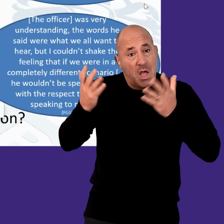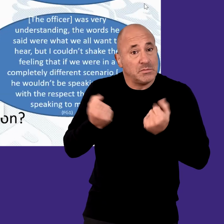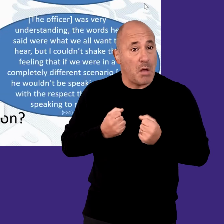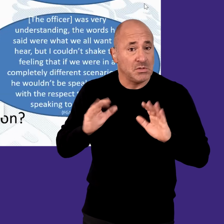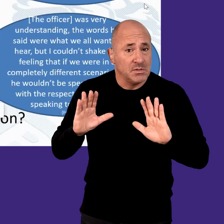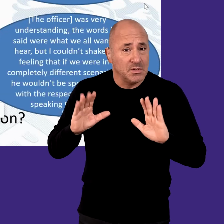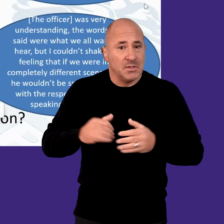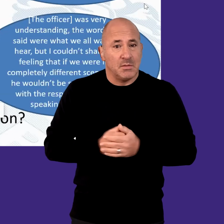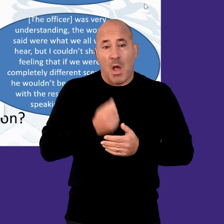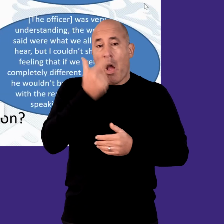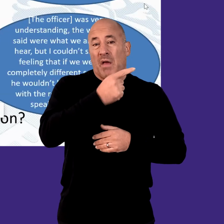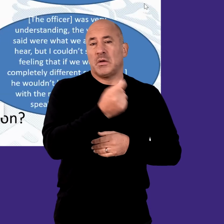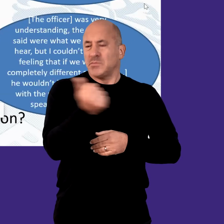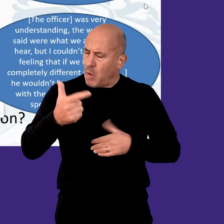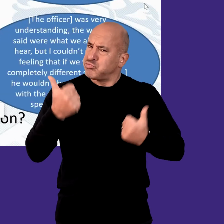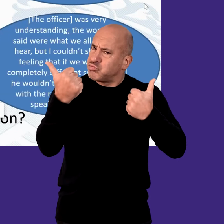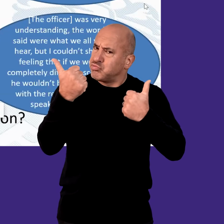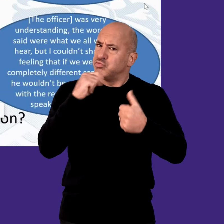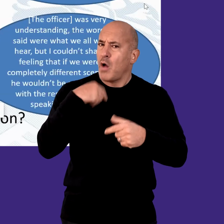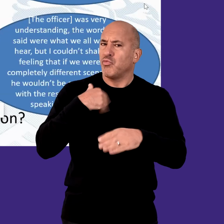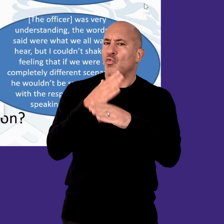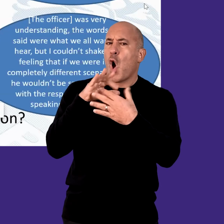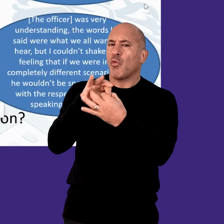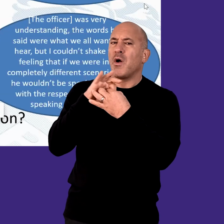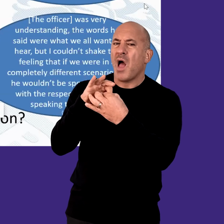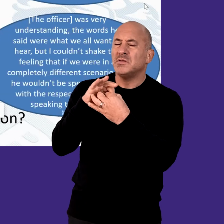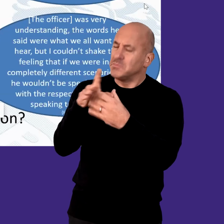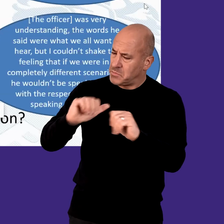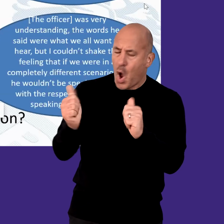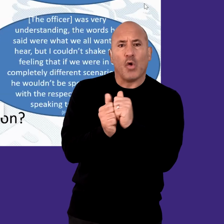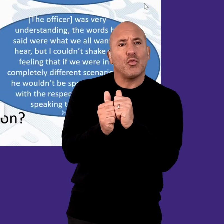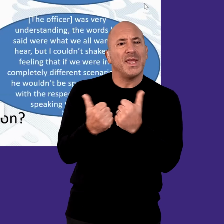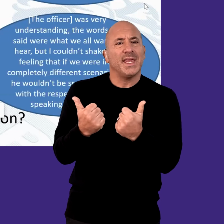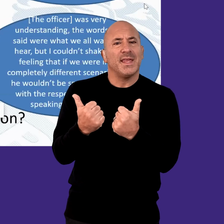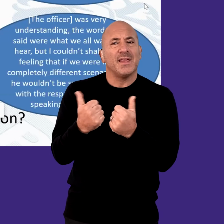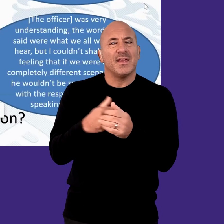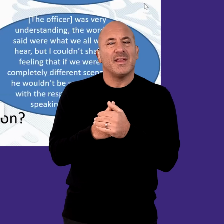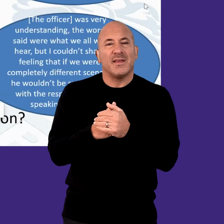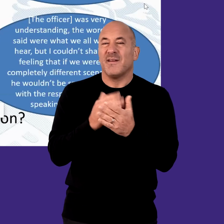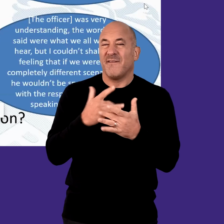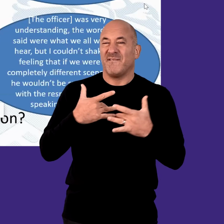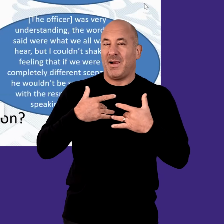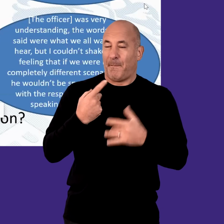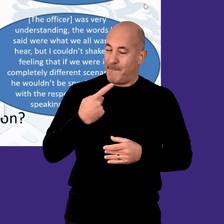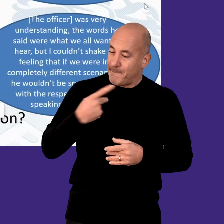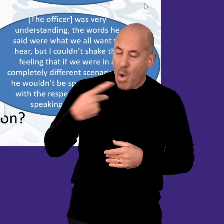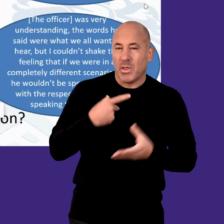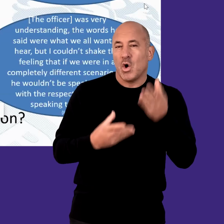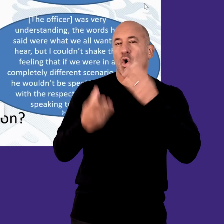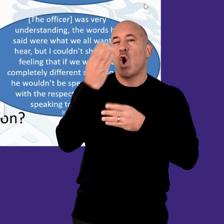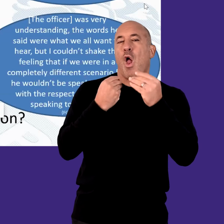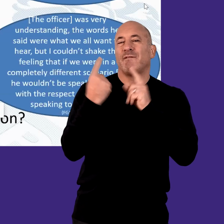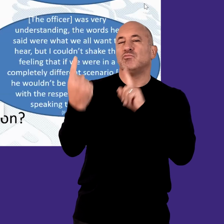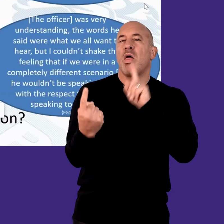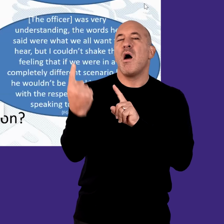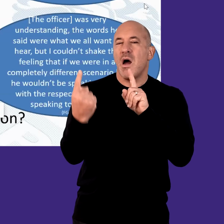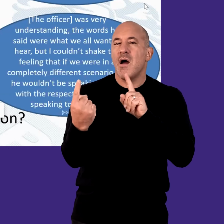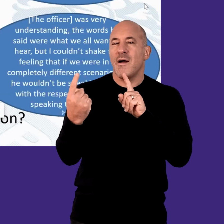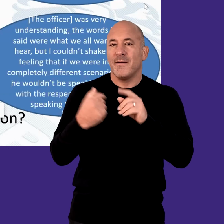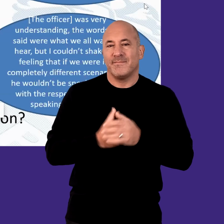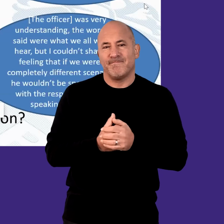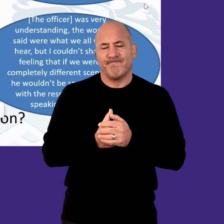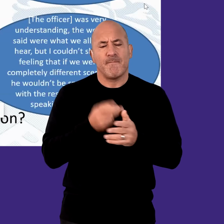us, and I can understand why as well. But luckily some did say that they would and consented to do so, and I think both parties learned a